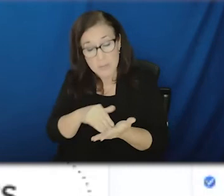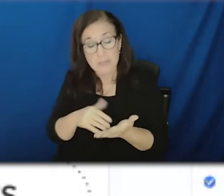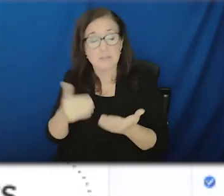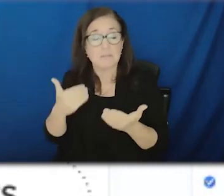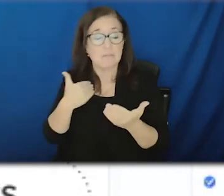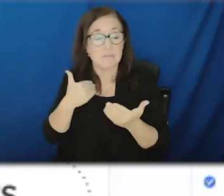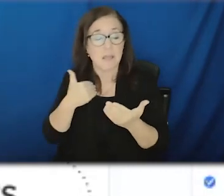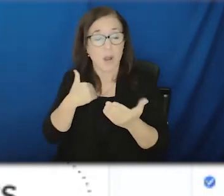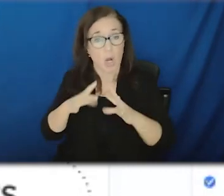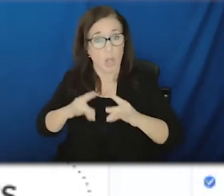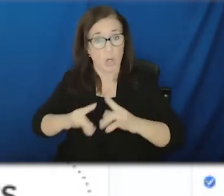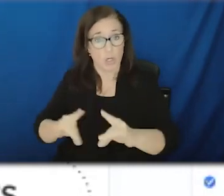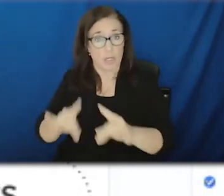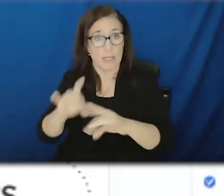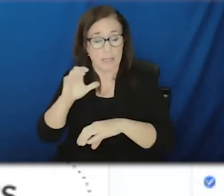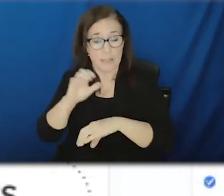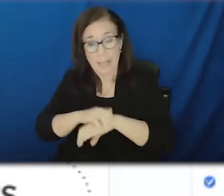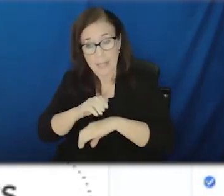learners. That is